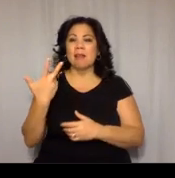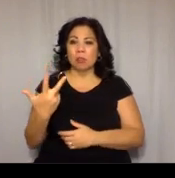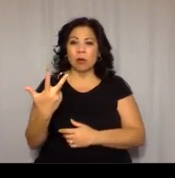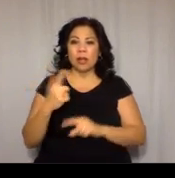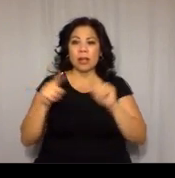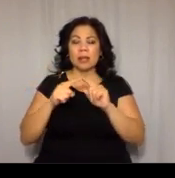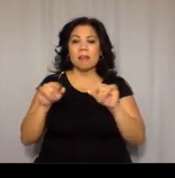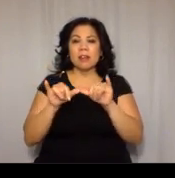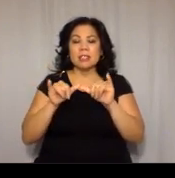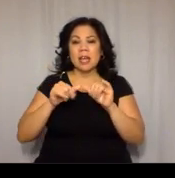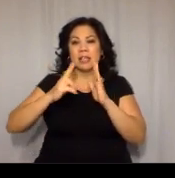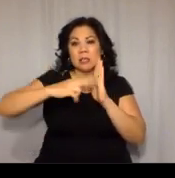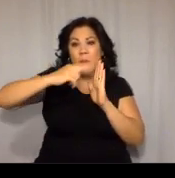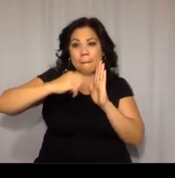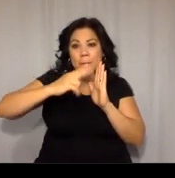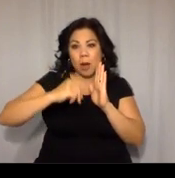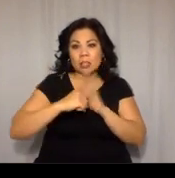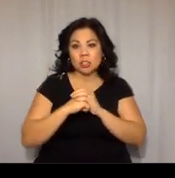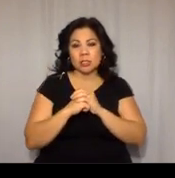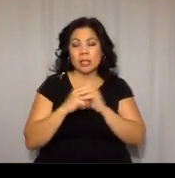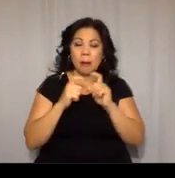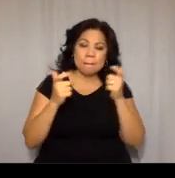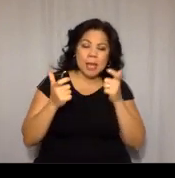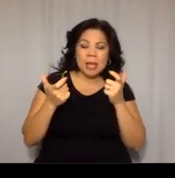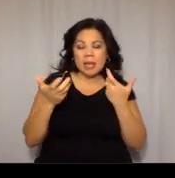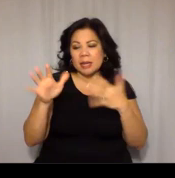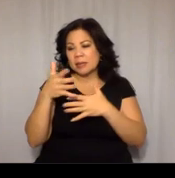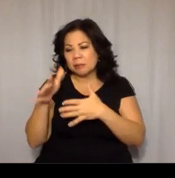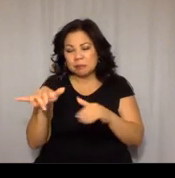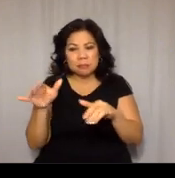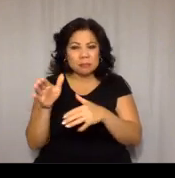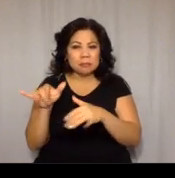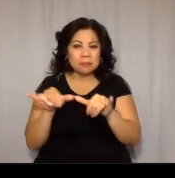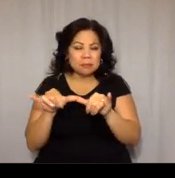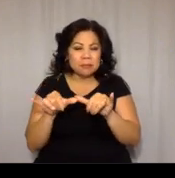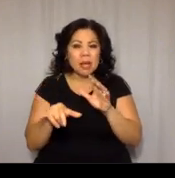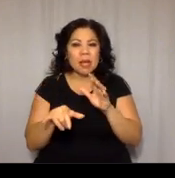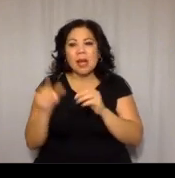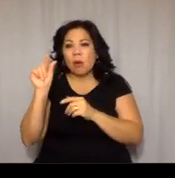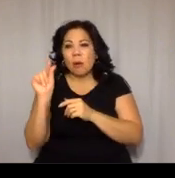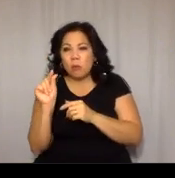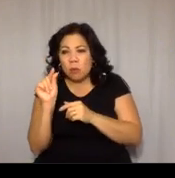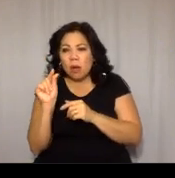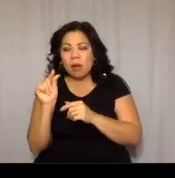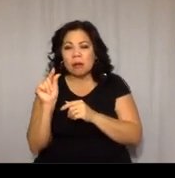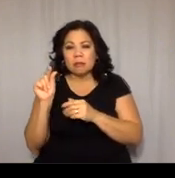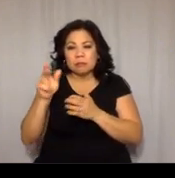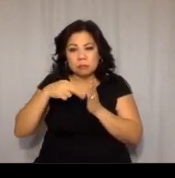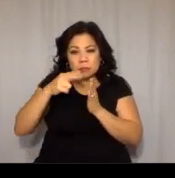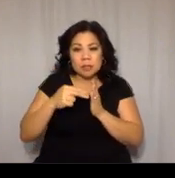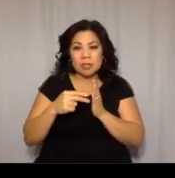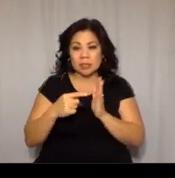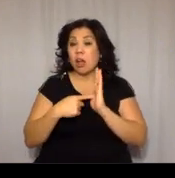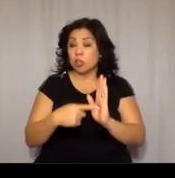sizes of brushes here. I've got kind of a big one, kind of a medium one, and kind of a little one. And you'll see why in